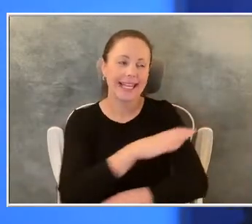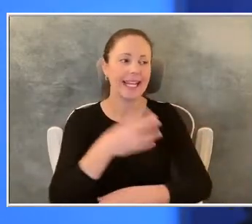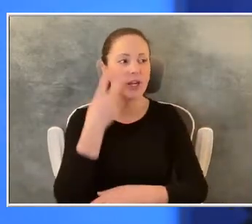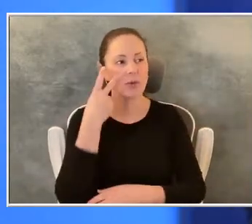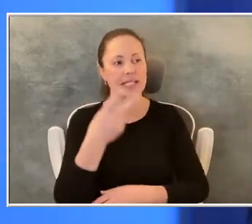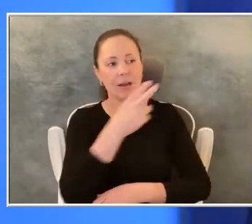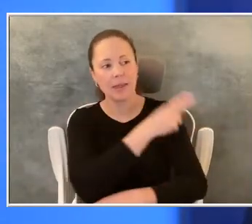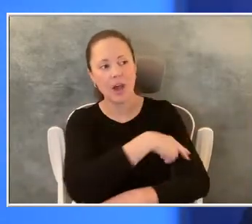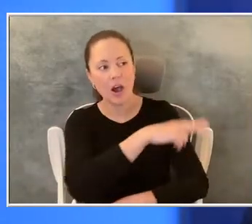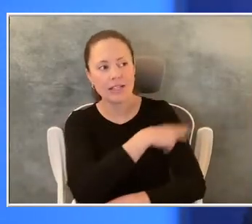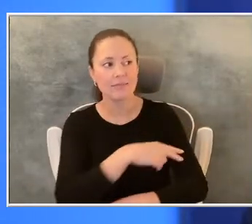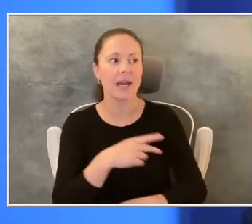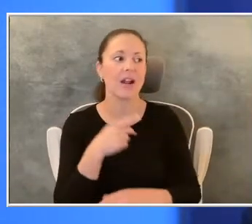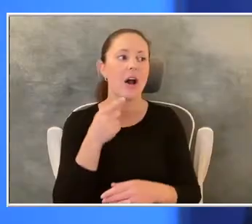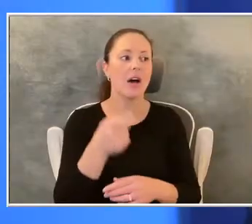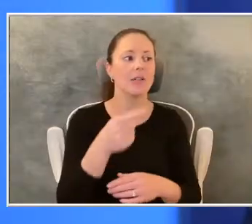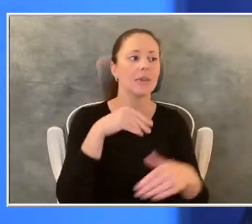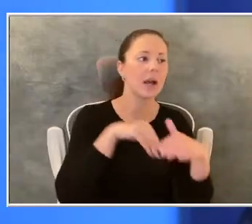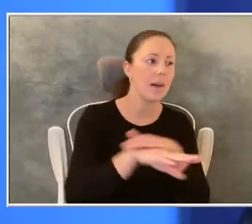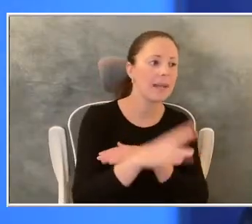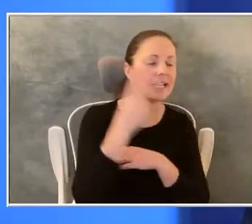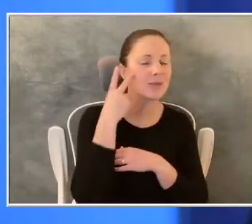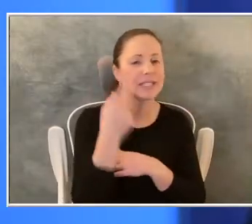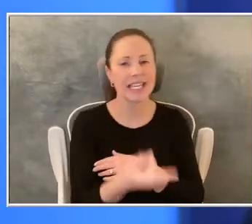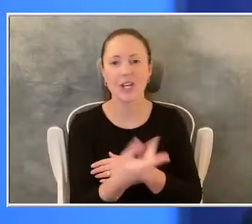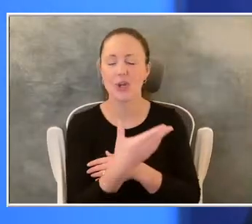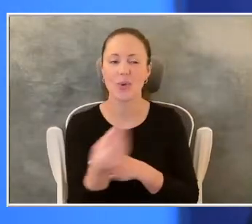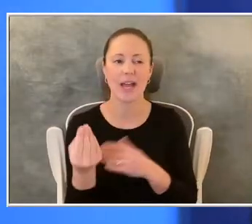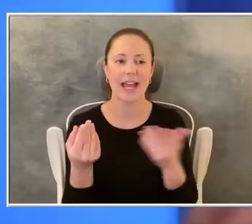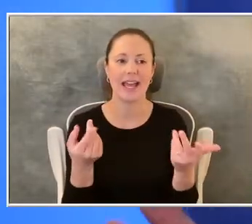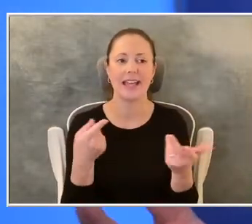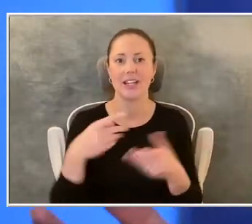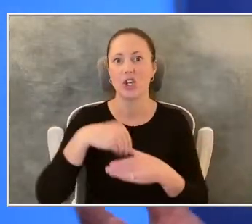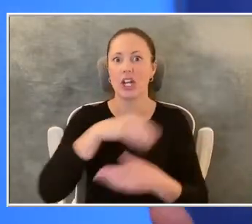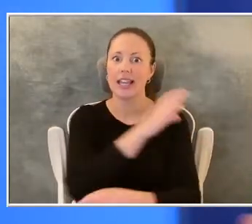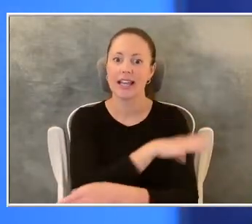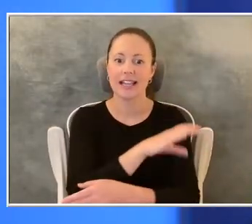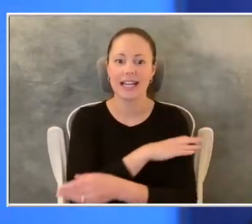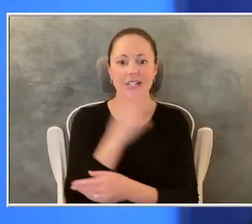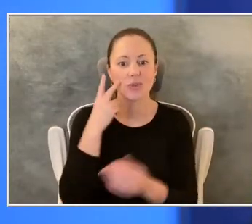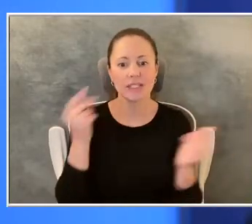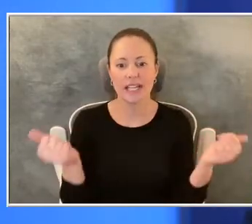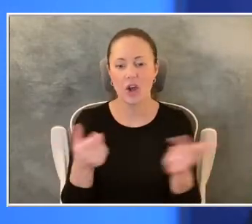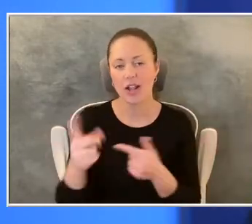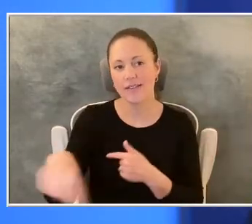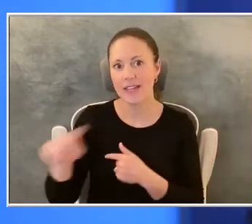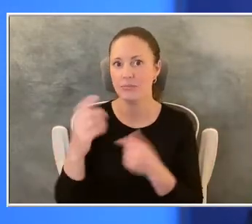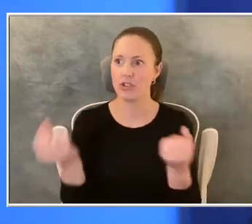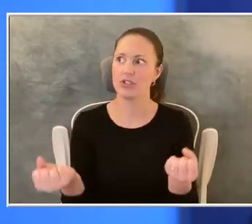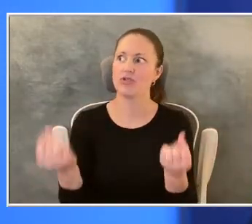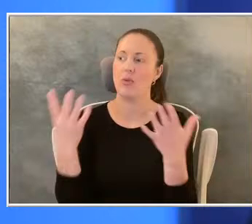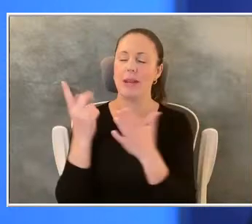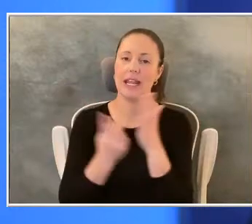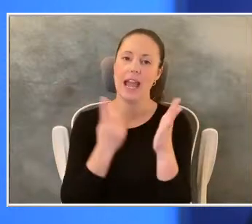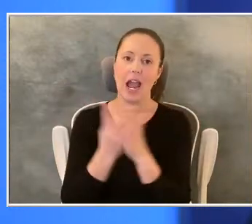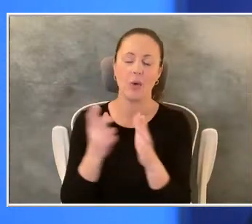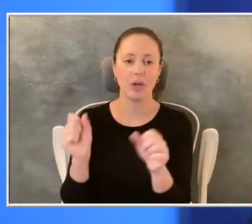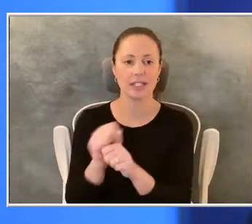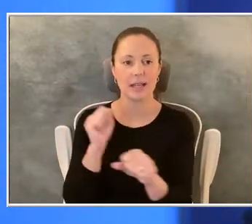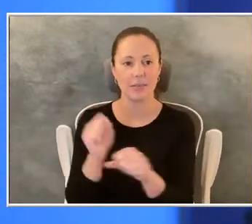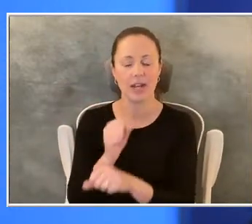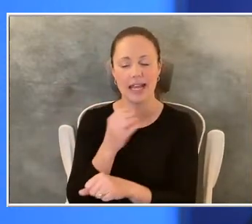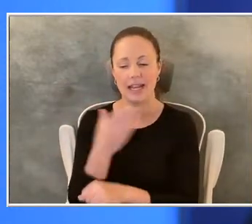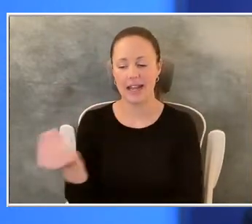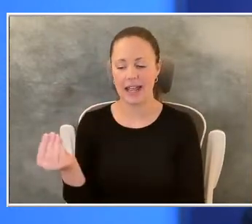They're coming in the hospital to see you. You're in the clinic to see them. The hours these guys put in, you could just see